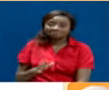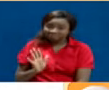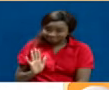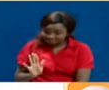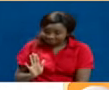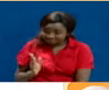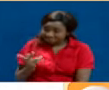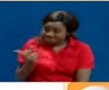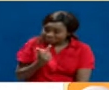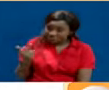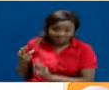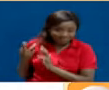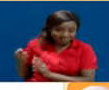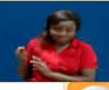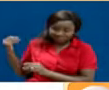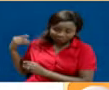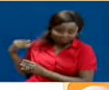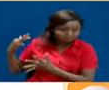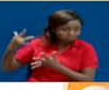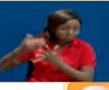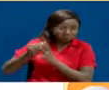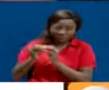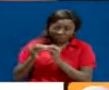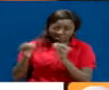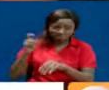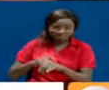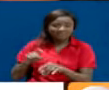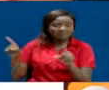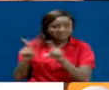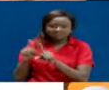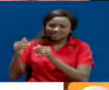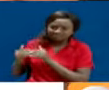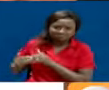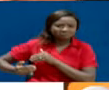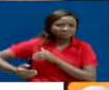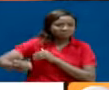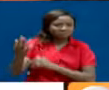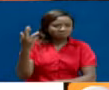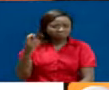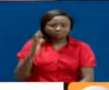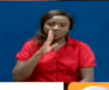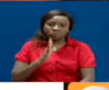We've been together for a long time, and we've always